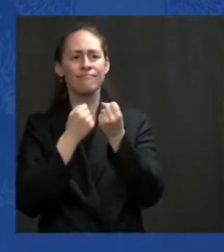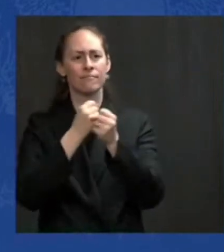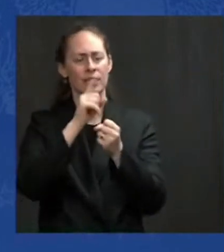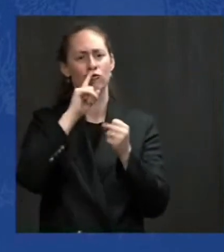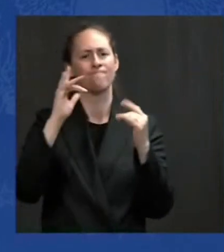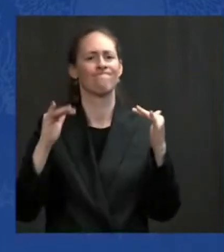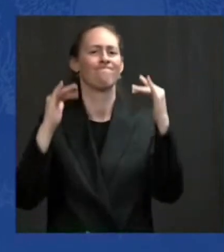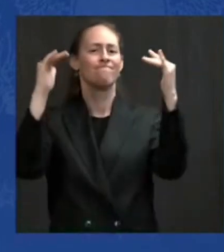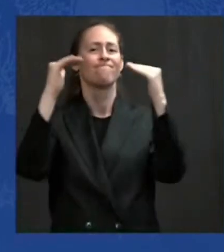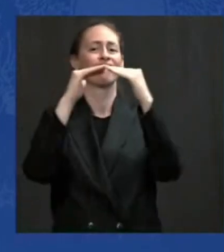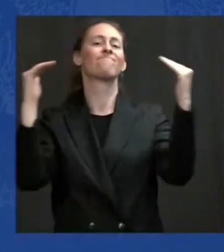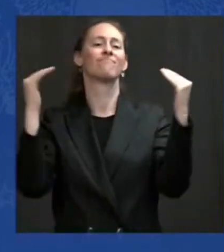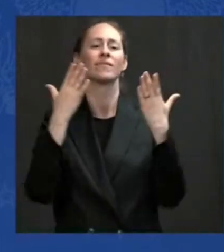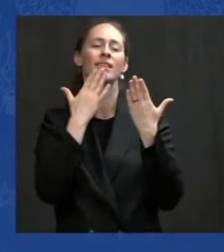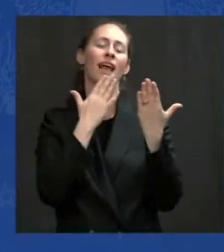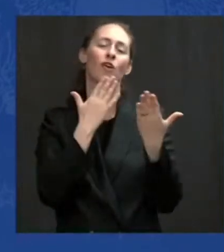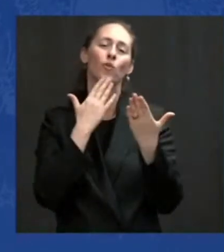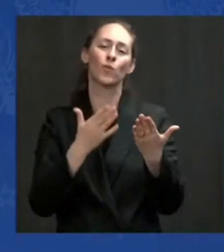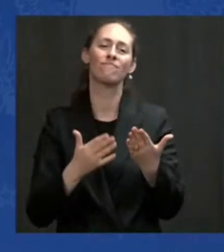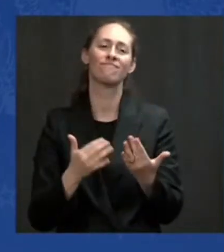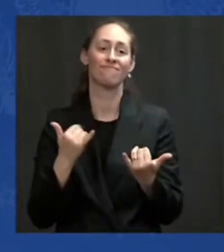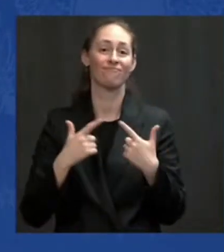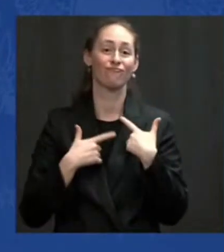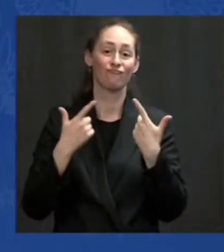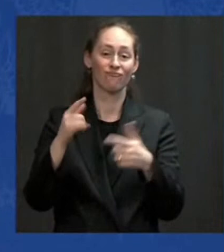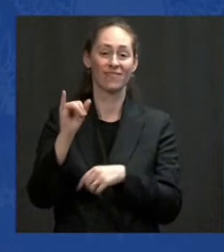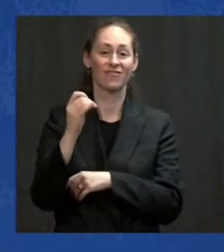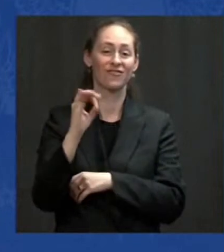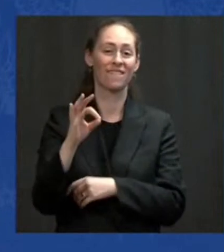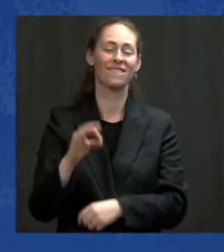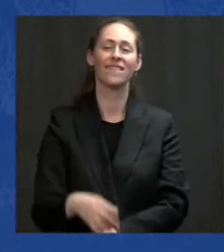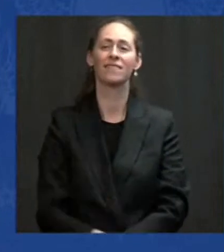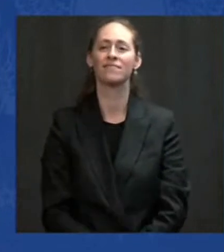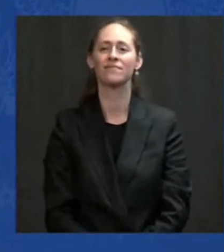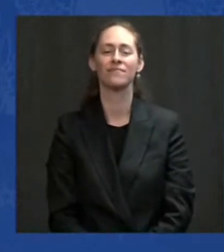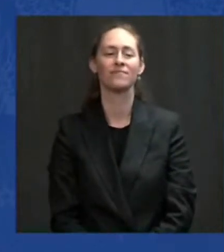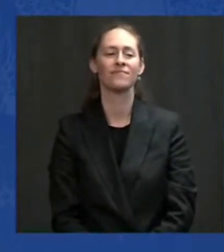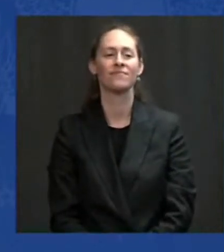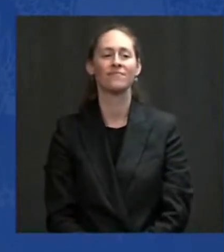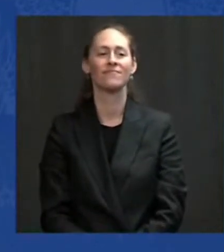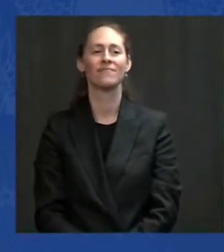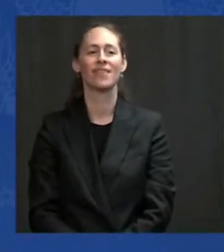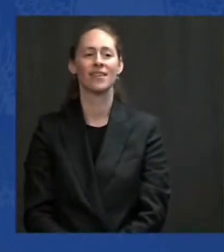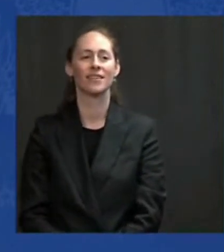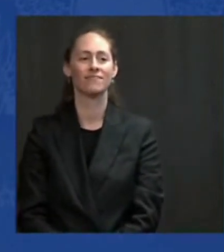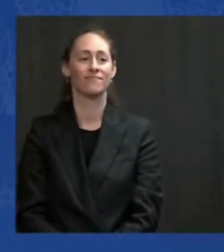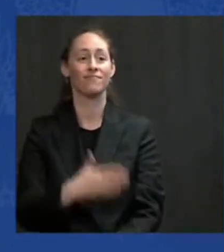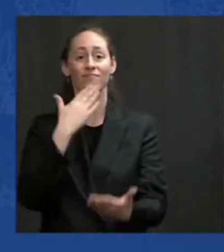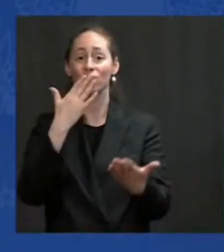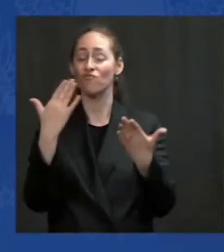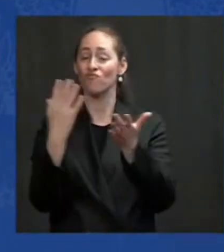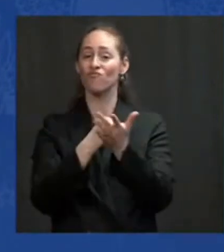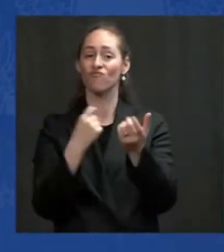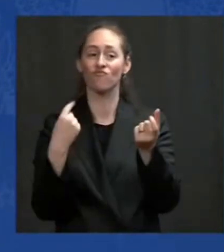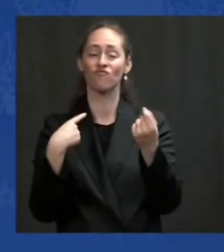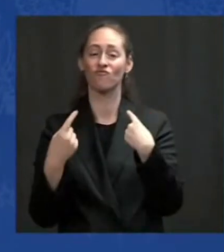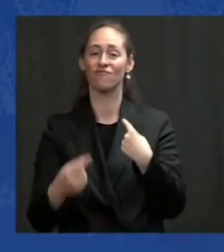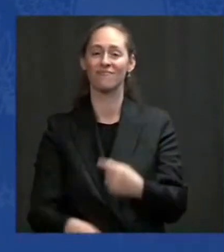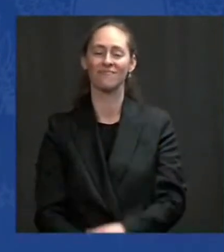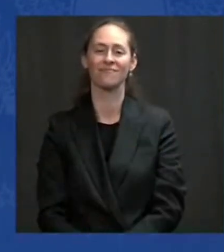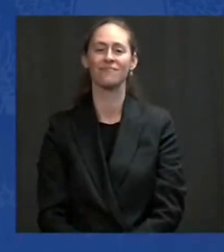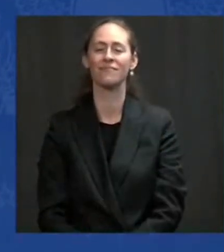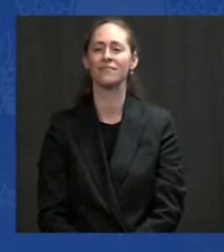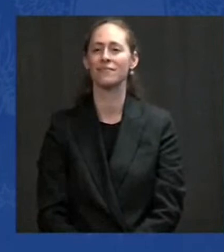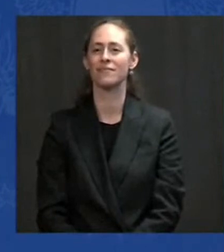turn things back over to you, Jeff. Okay, thank you, doctors. Let's open it up for a few questions.